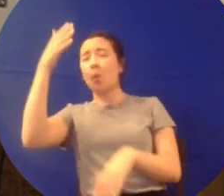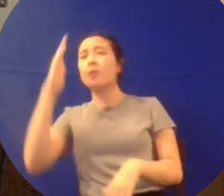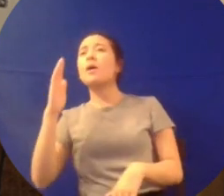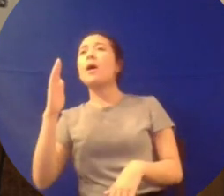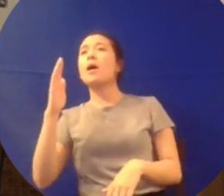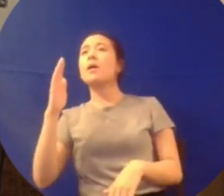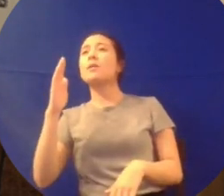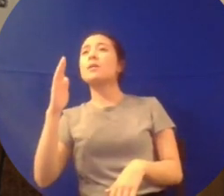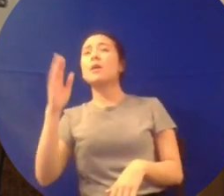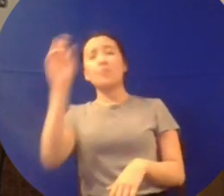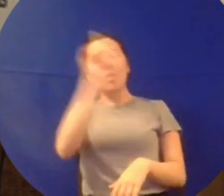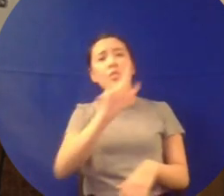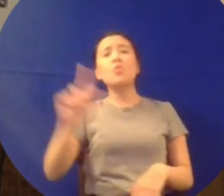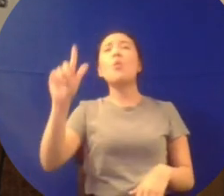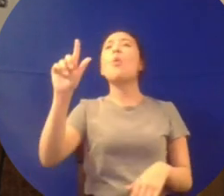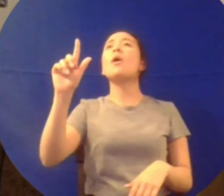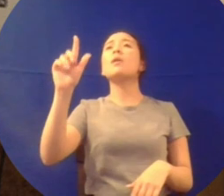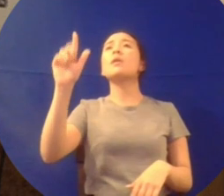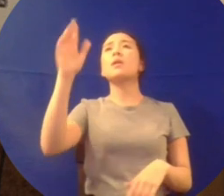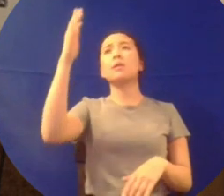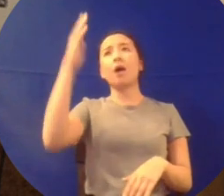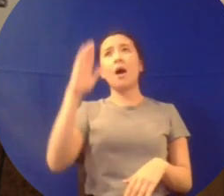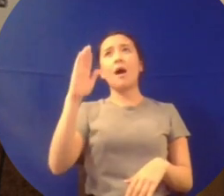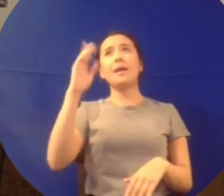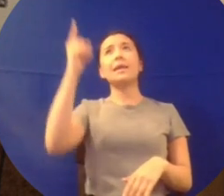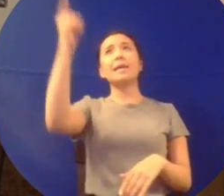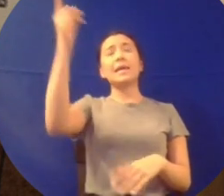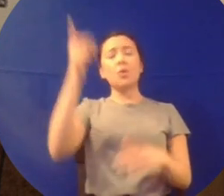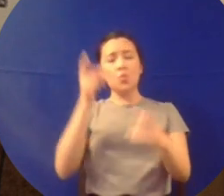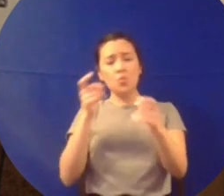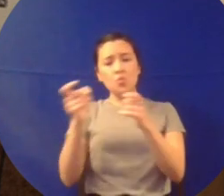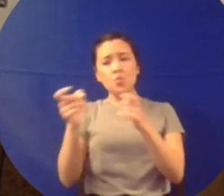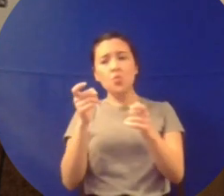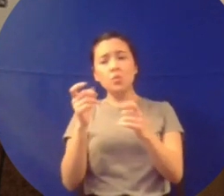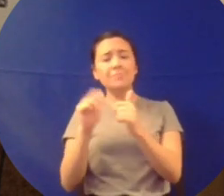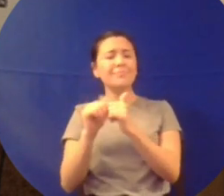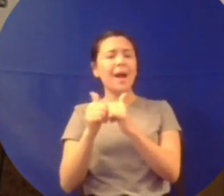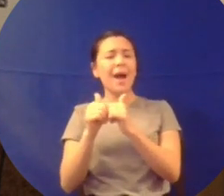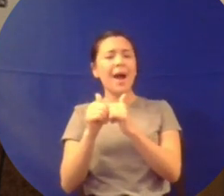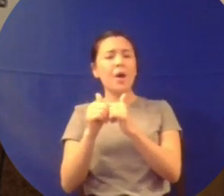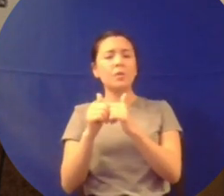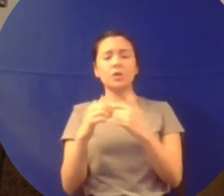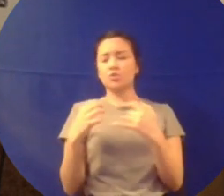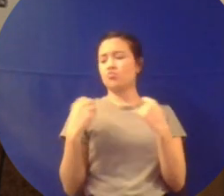the Lord God, who rules by his strong arm.